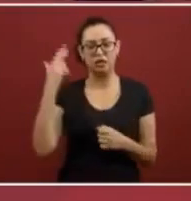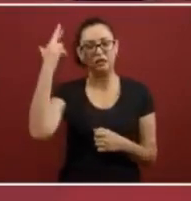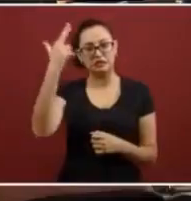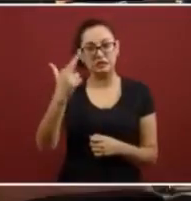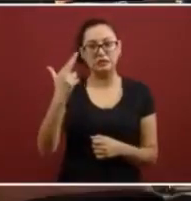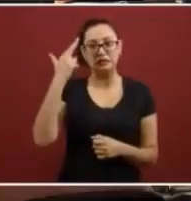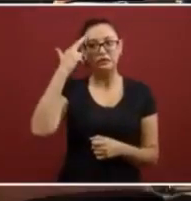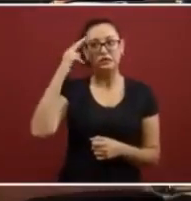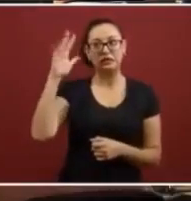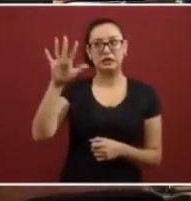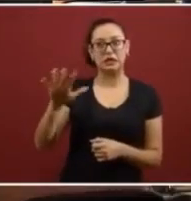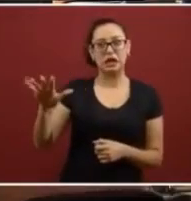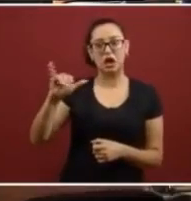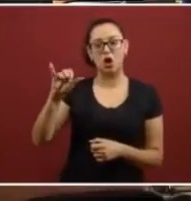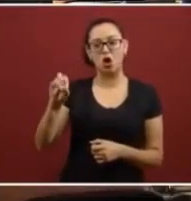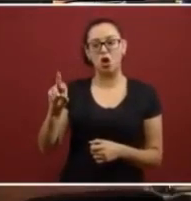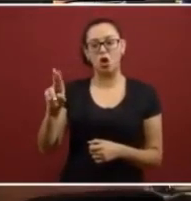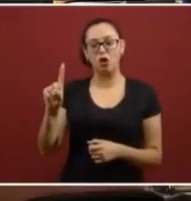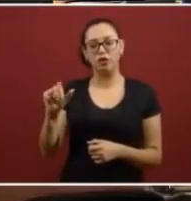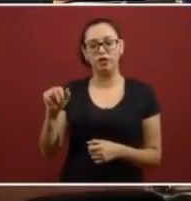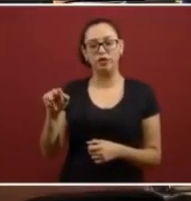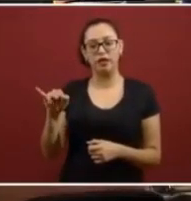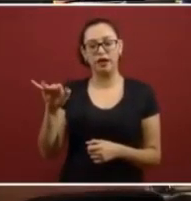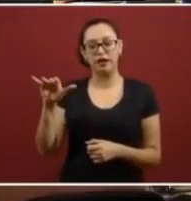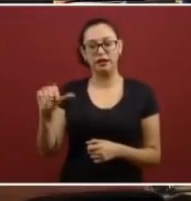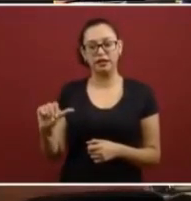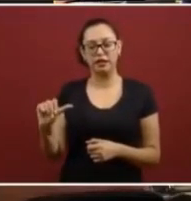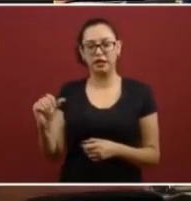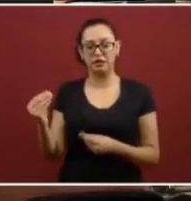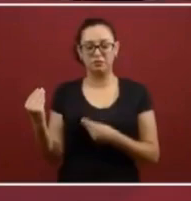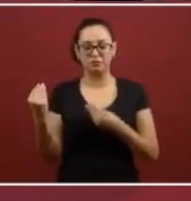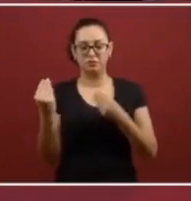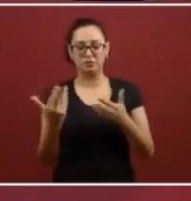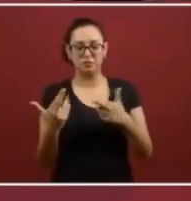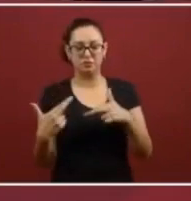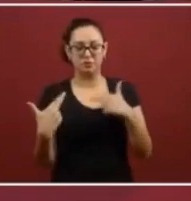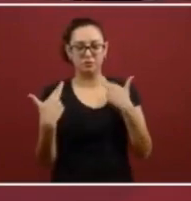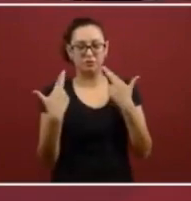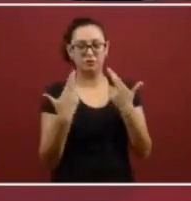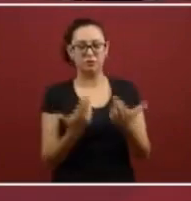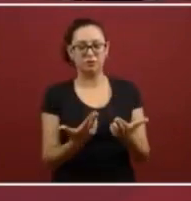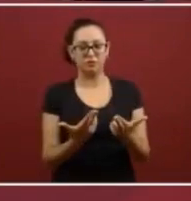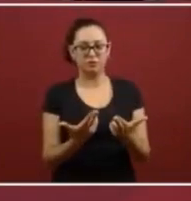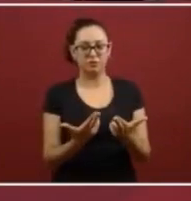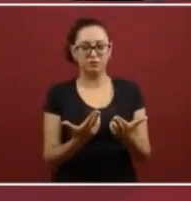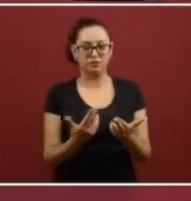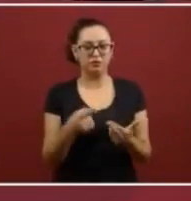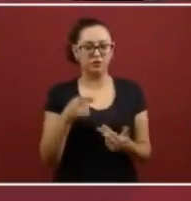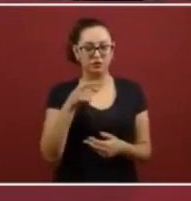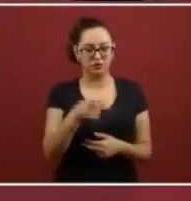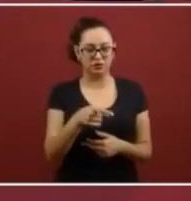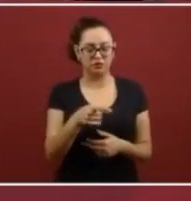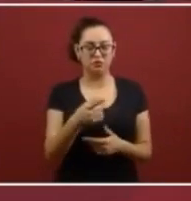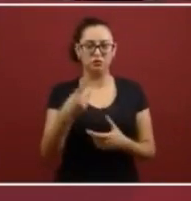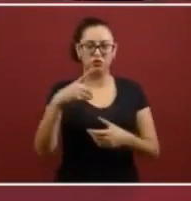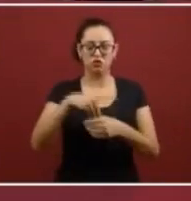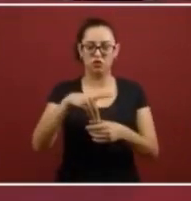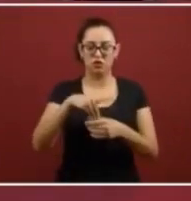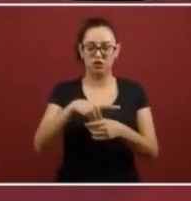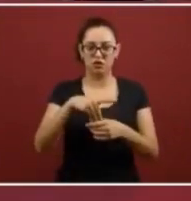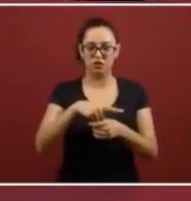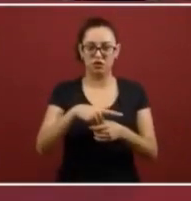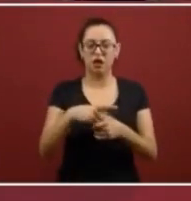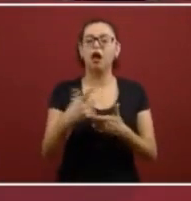from the En Jordan este caso, king. esos vehículos In this case, those se van a vehicles, entregar a la Guardia Nacional. Lo mismo la